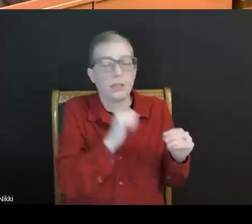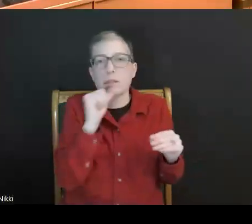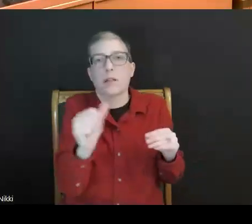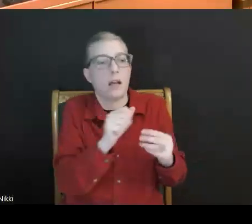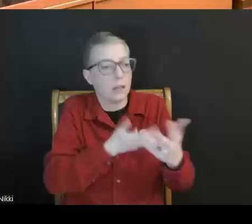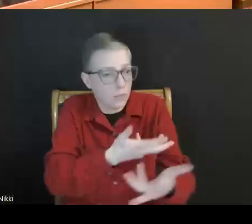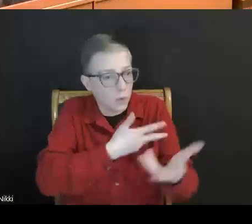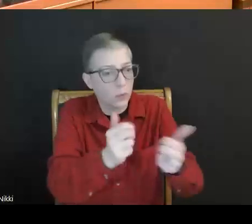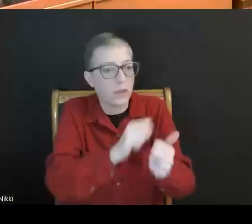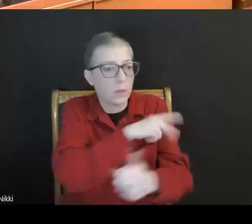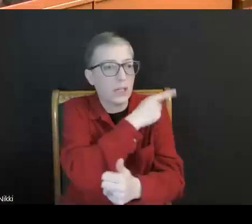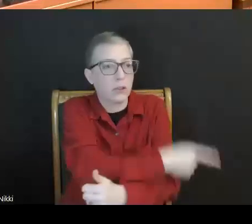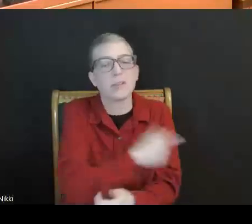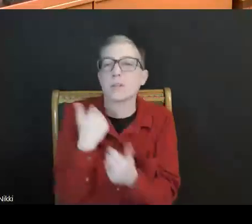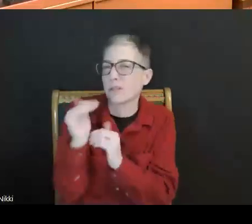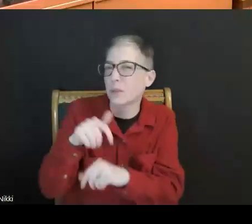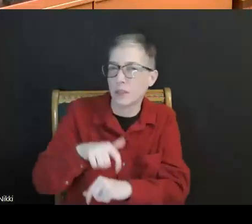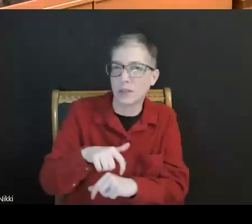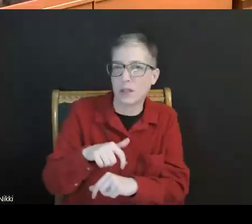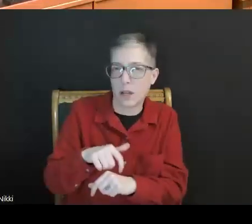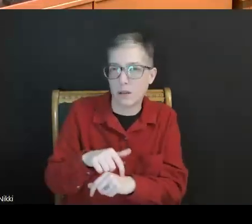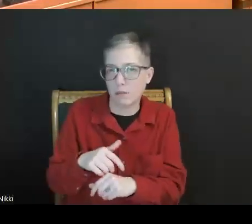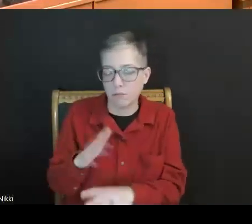So. Thank you so much. Sure.